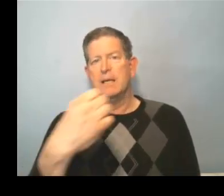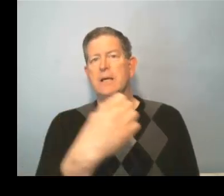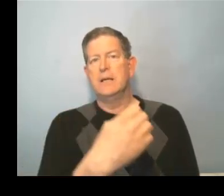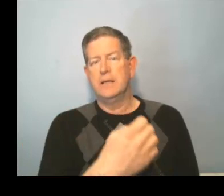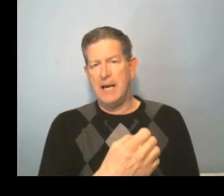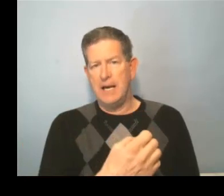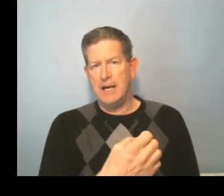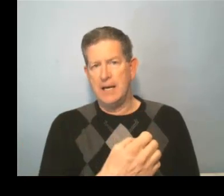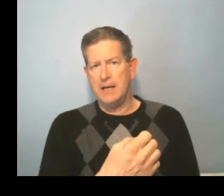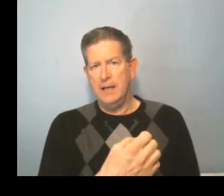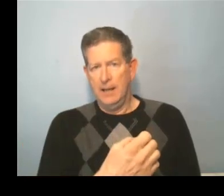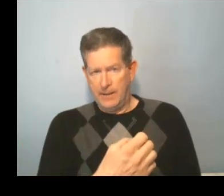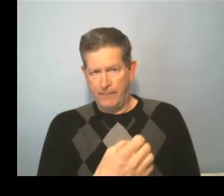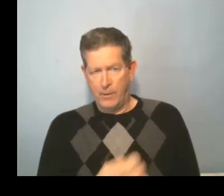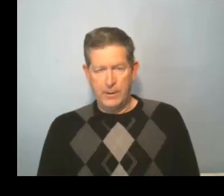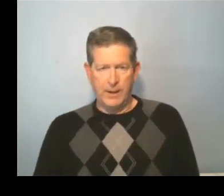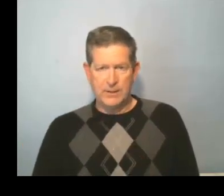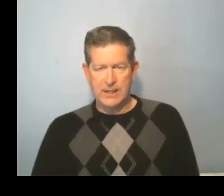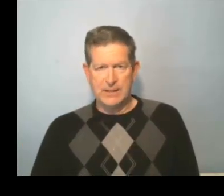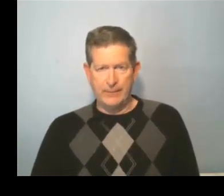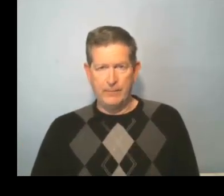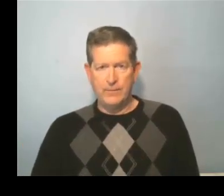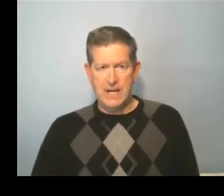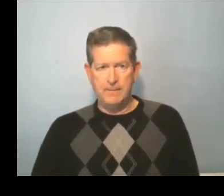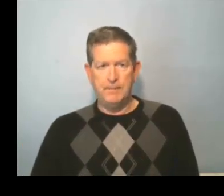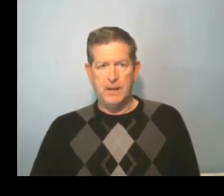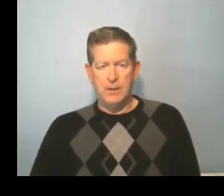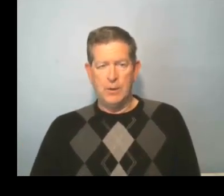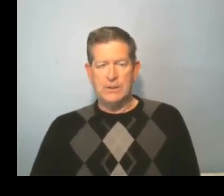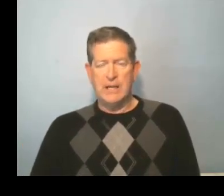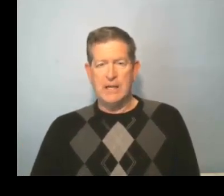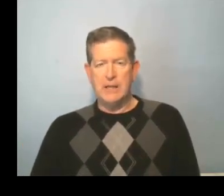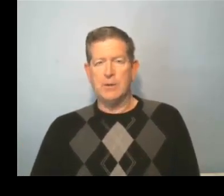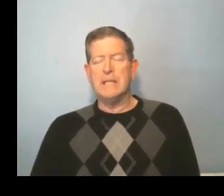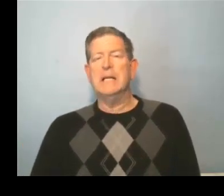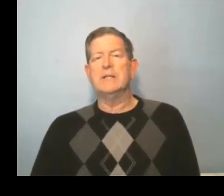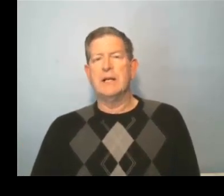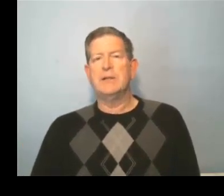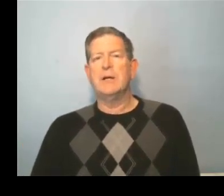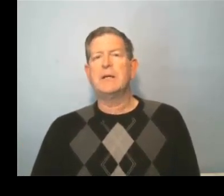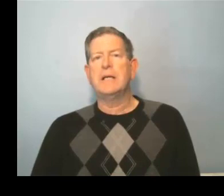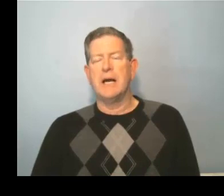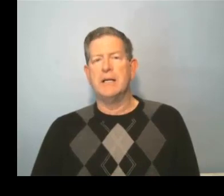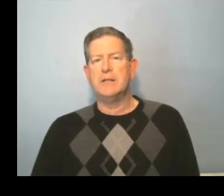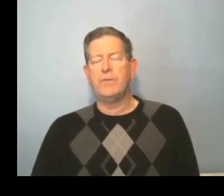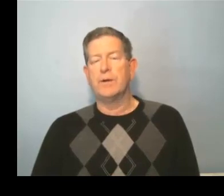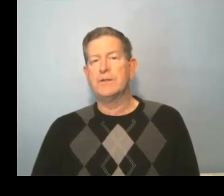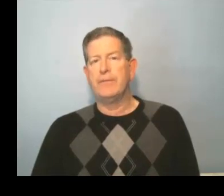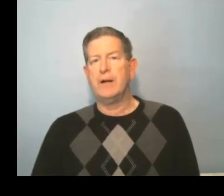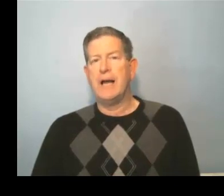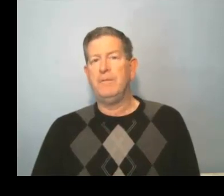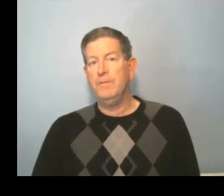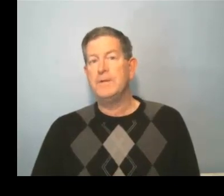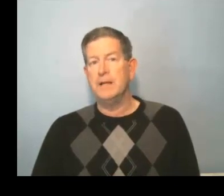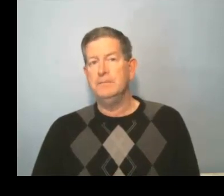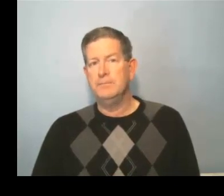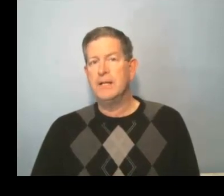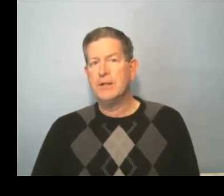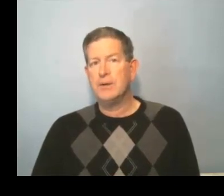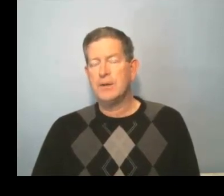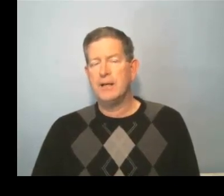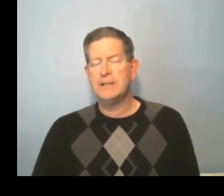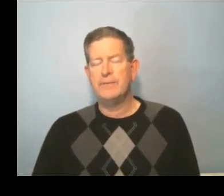et quart. Therefore, when you want to say it's 7:15, you can say either il est 7h15 for it's 7 o'clock